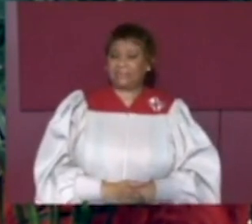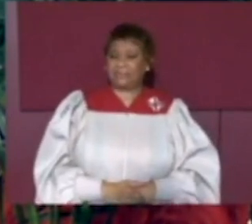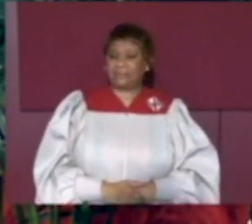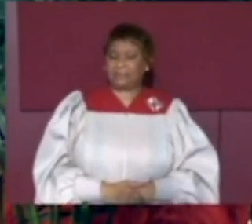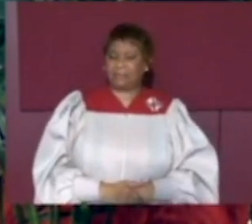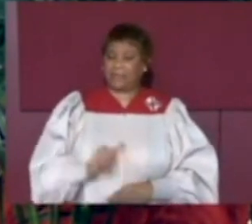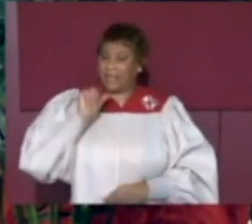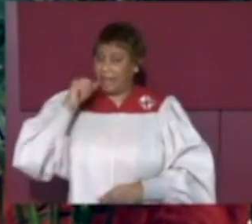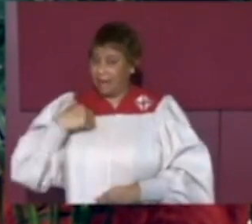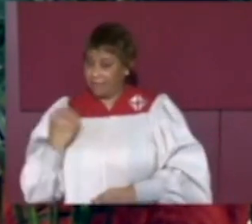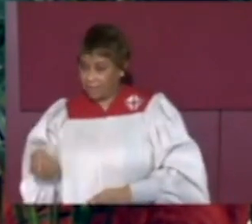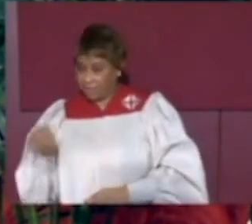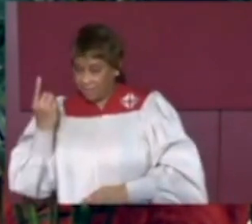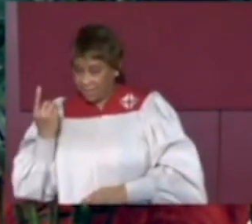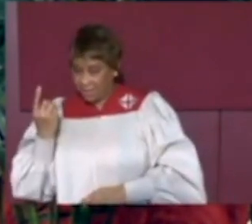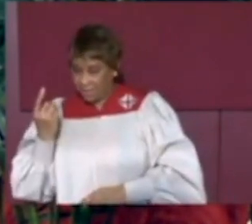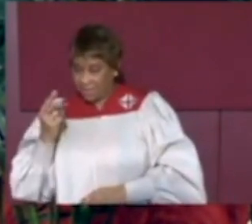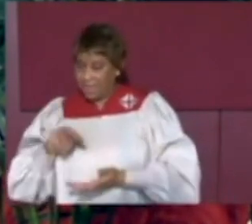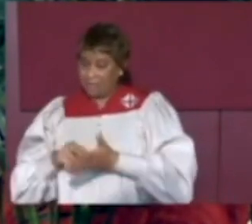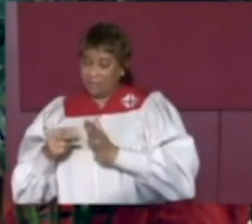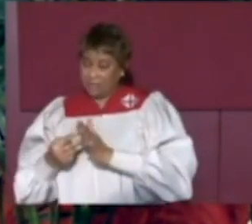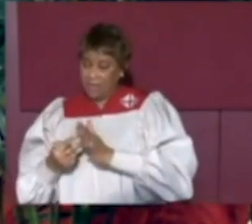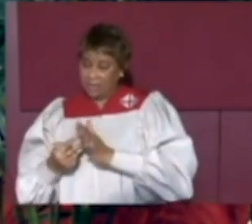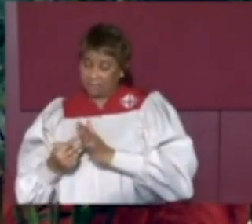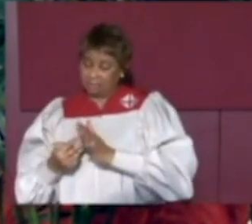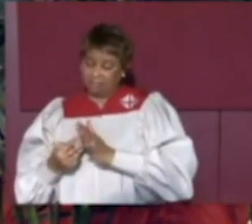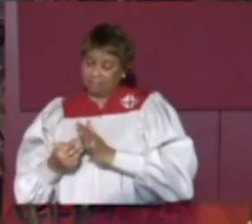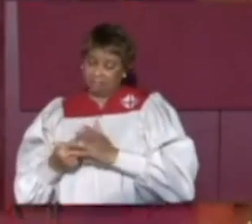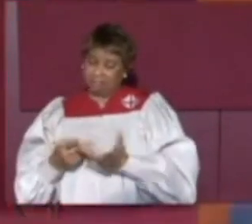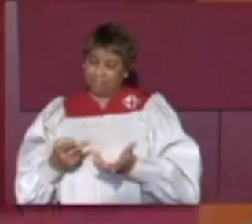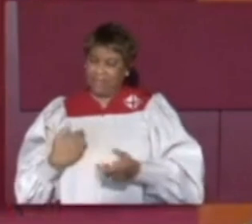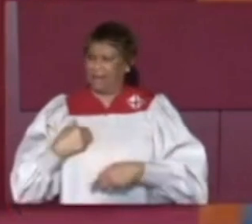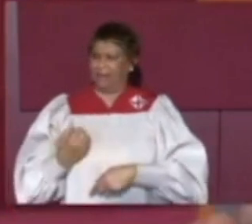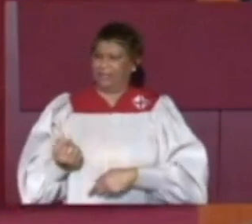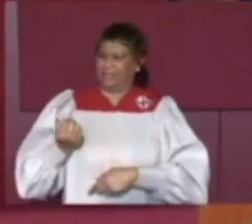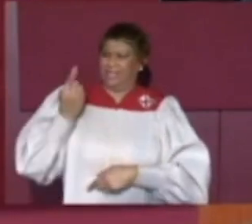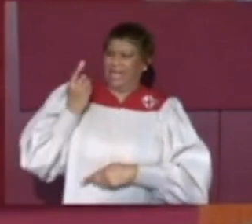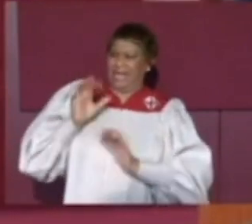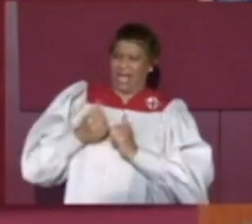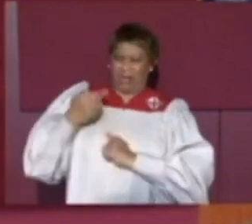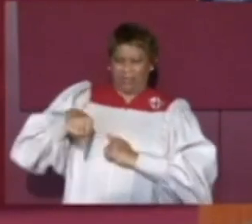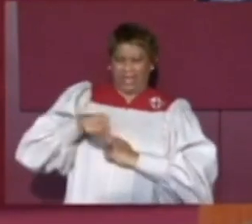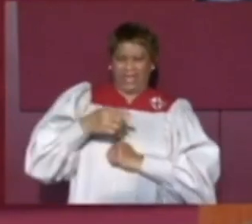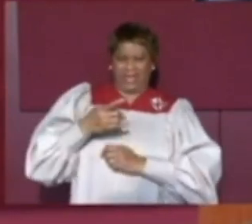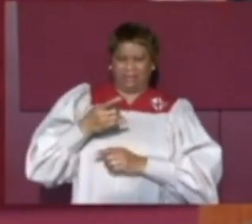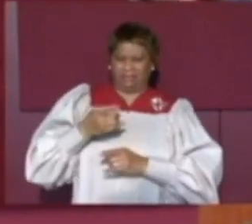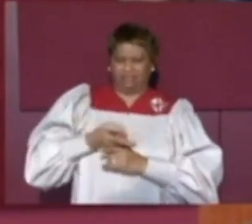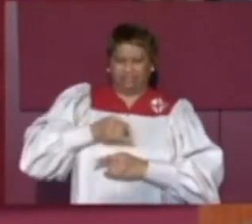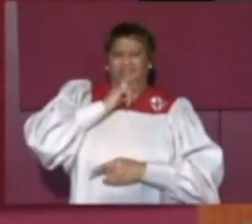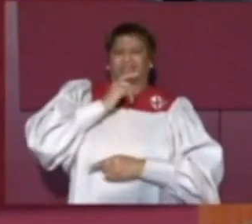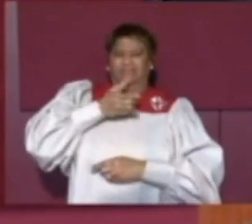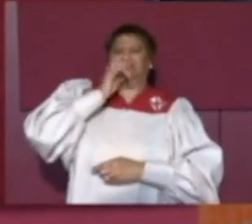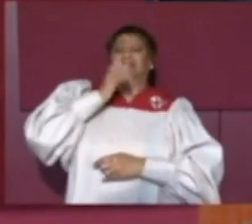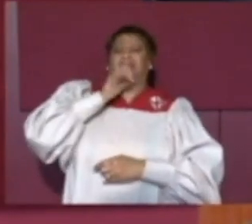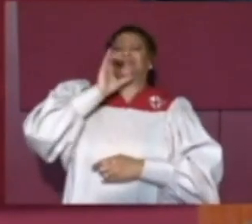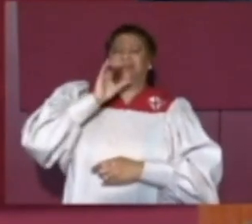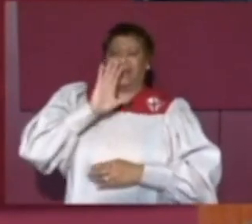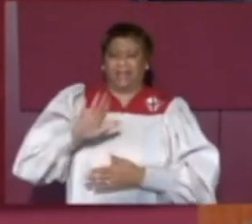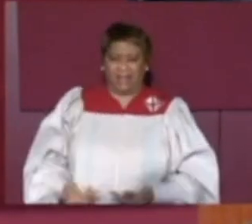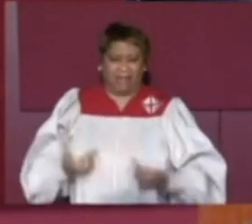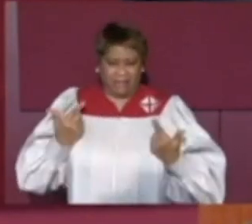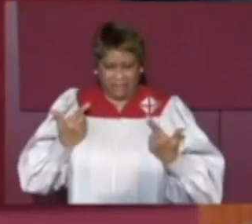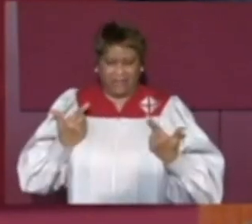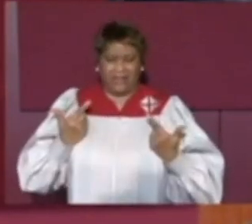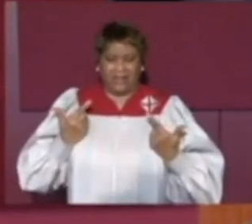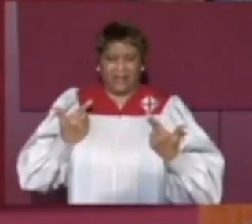If I don't have any understanding, I'm also not going to have, I just don't understand how they can drink their life away. See, it's going to be